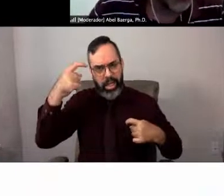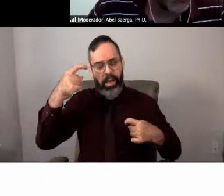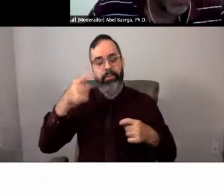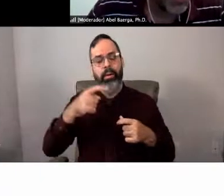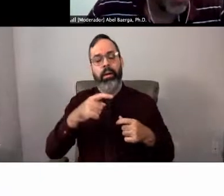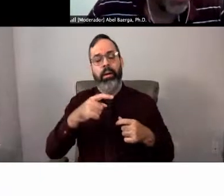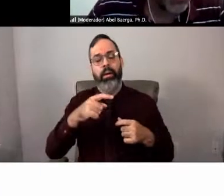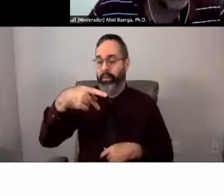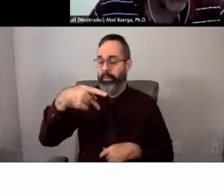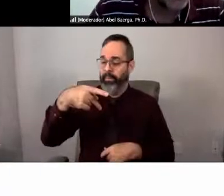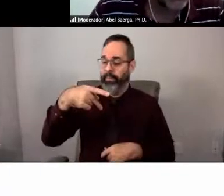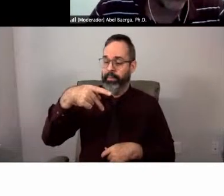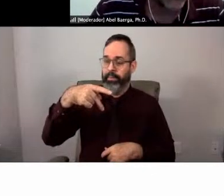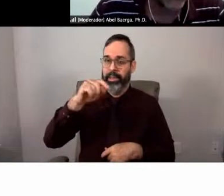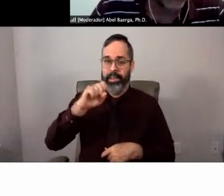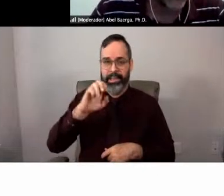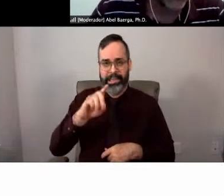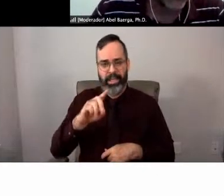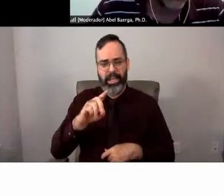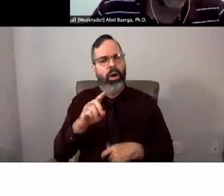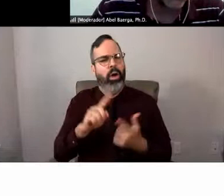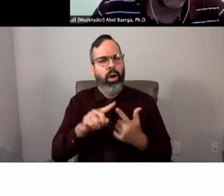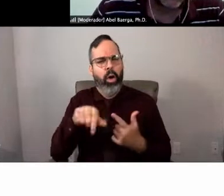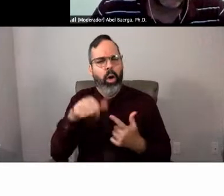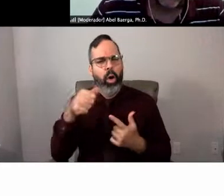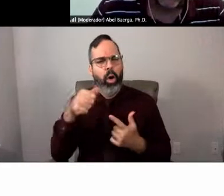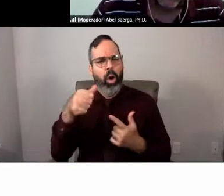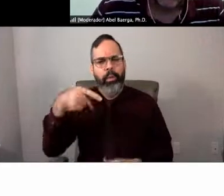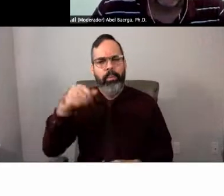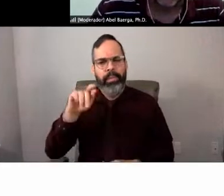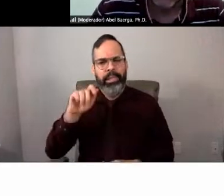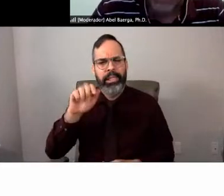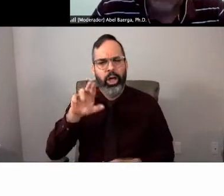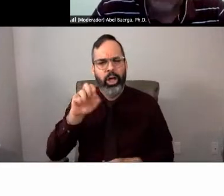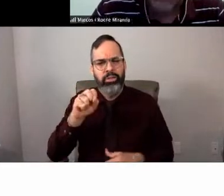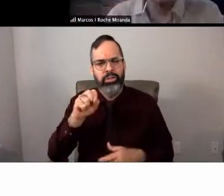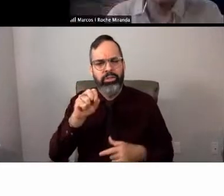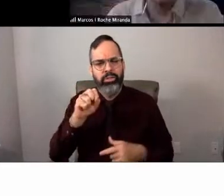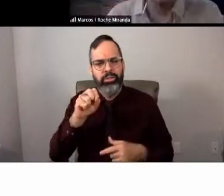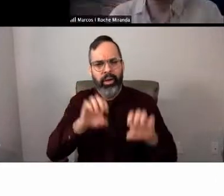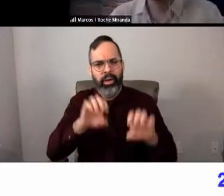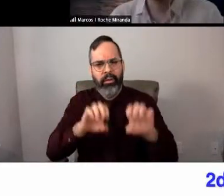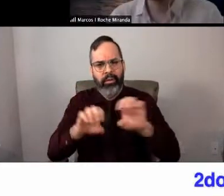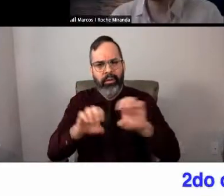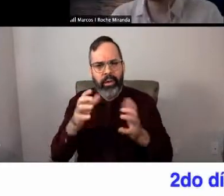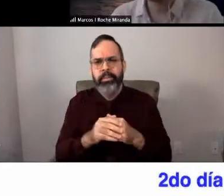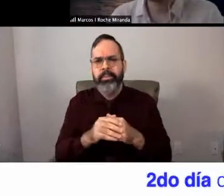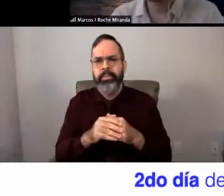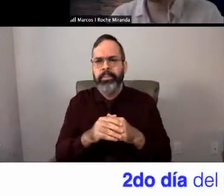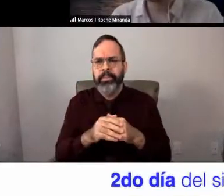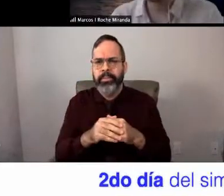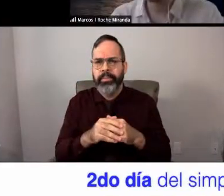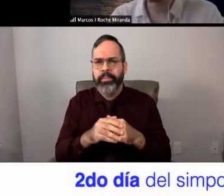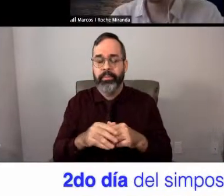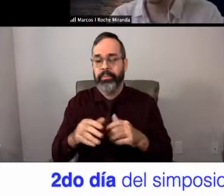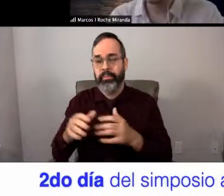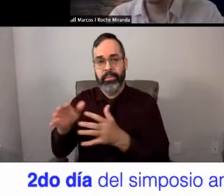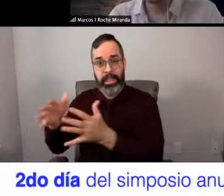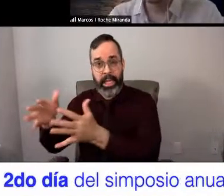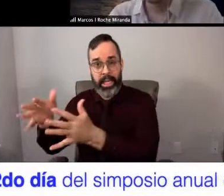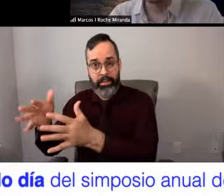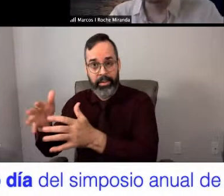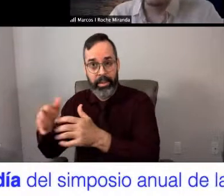childhood trauma, what other parameters were evaluated to explain the increased ataque de nervios